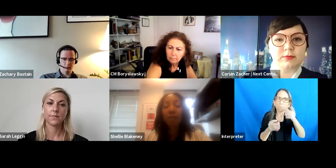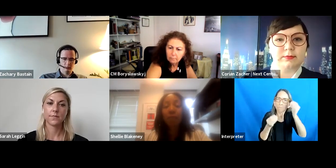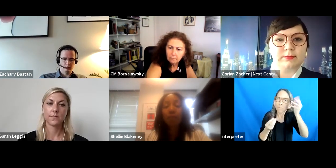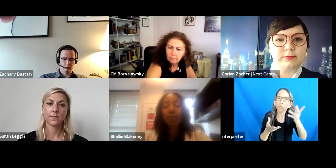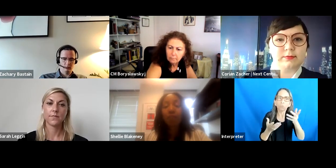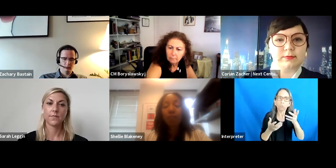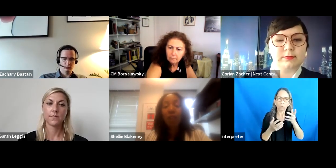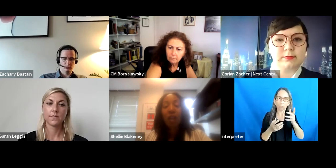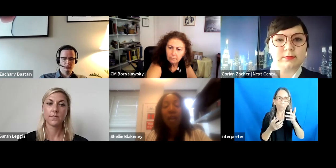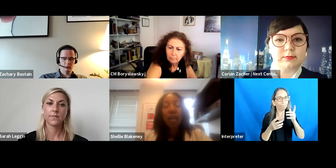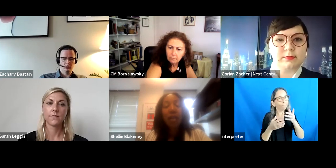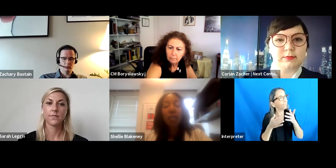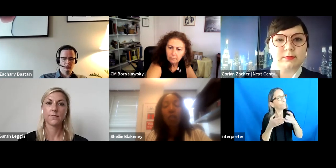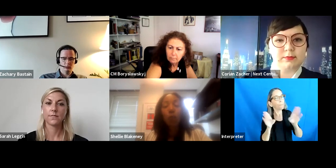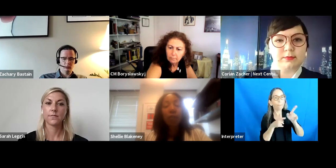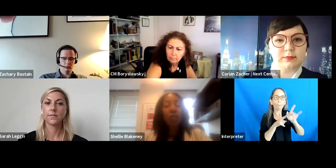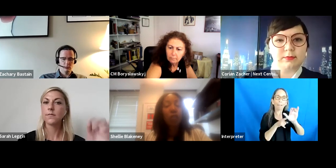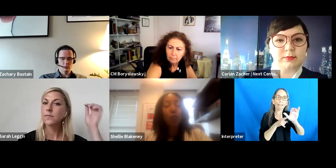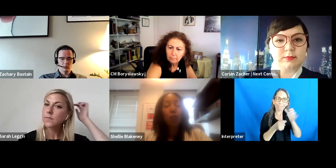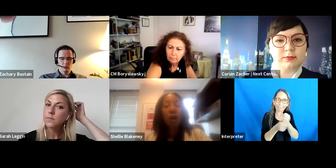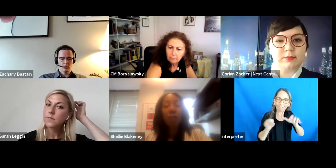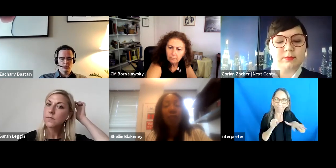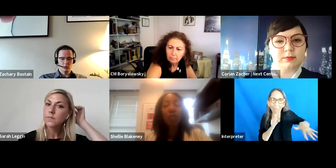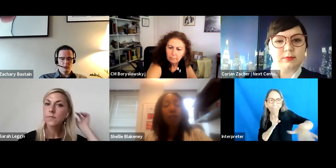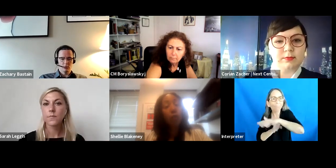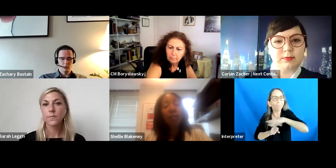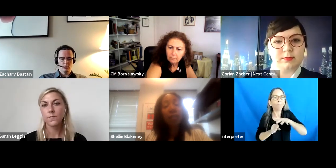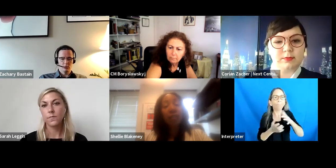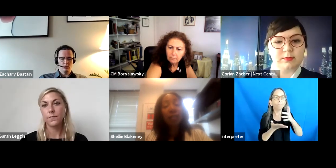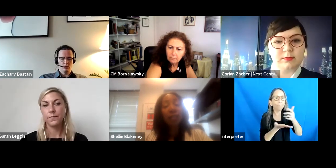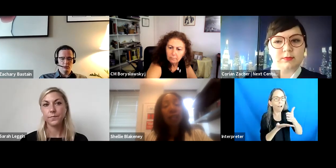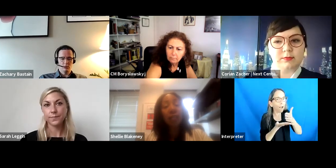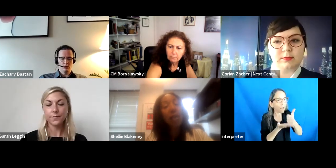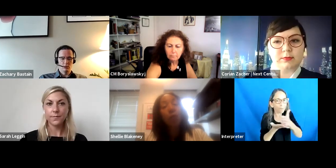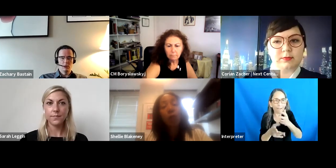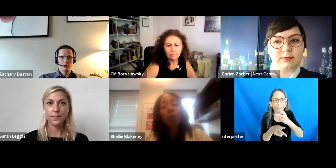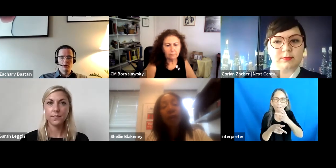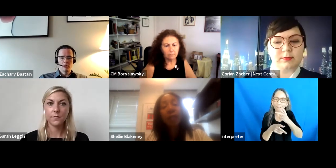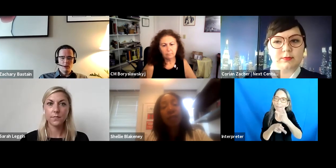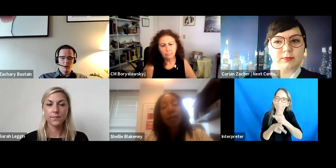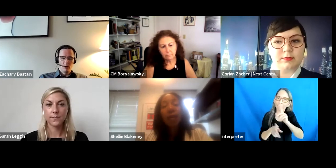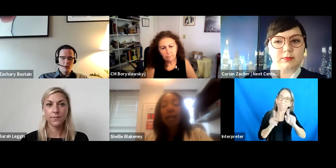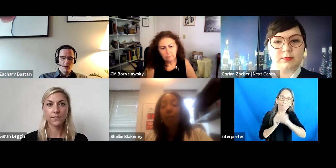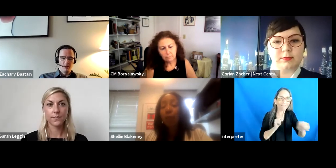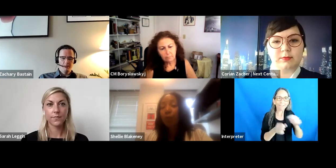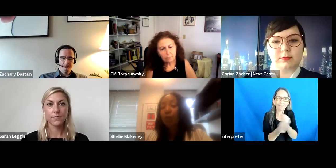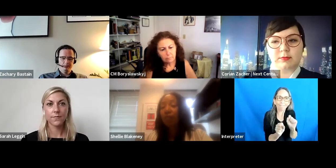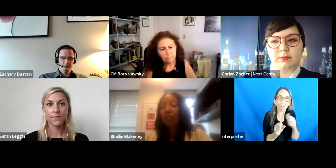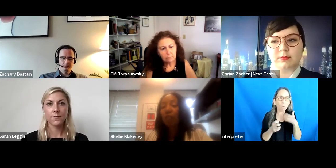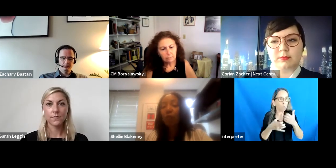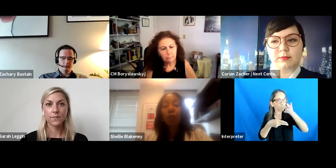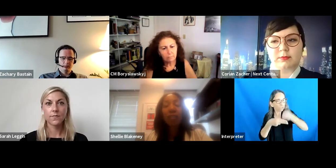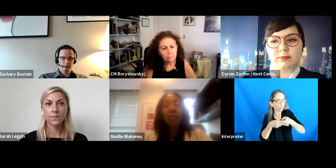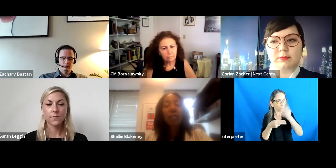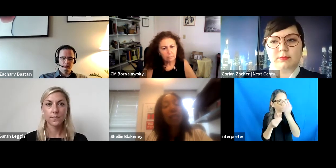safe. And just wanted to mention, for instance, text to 911 enables millions